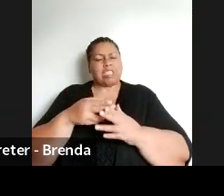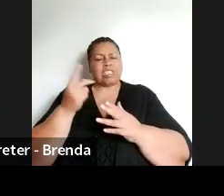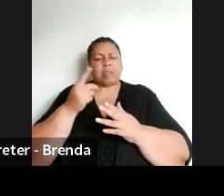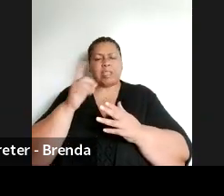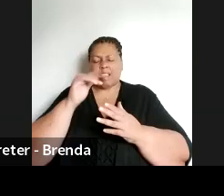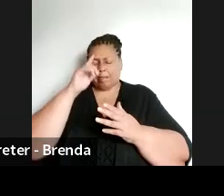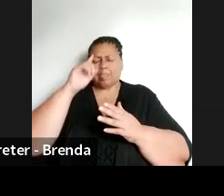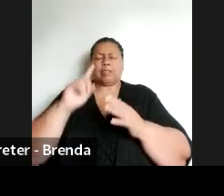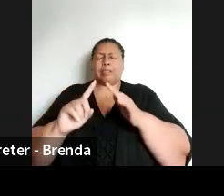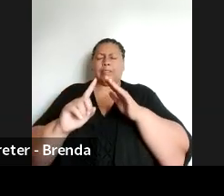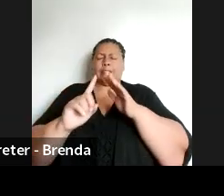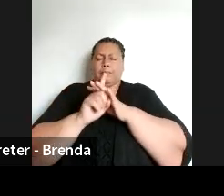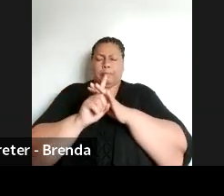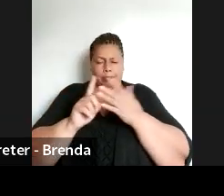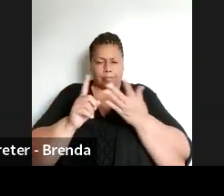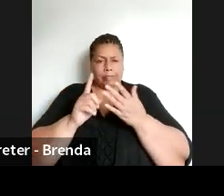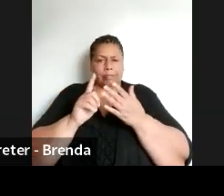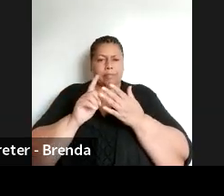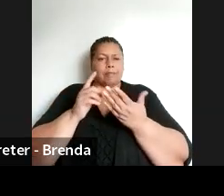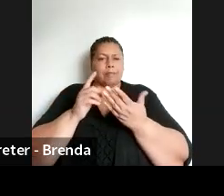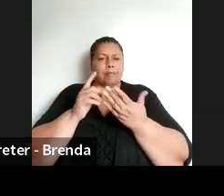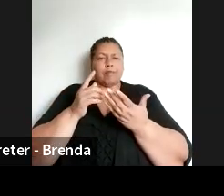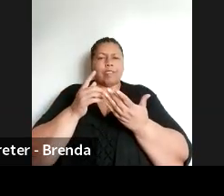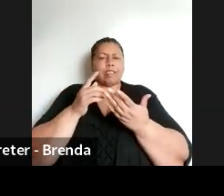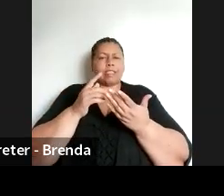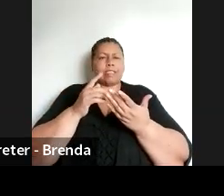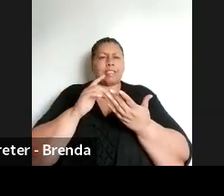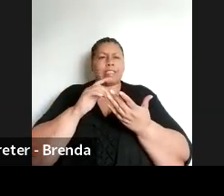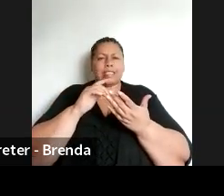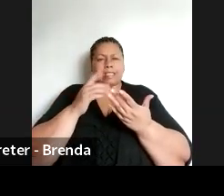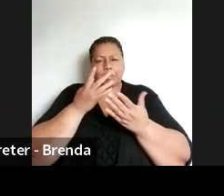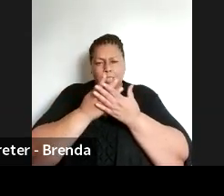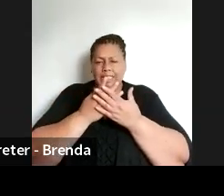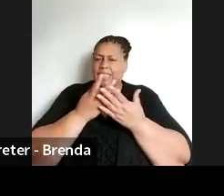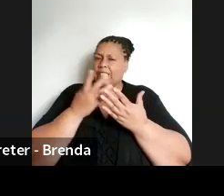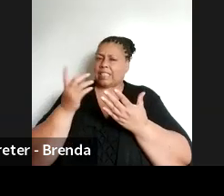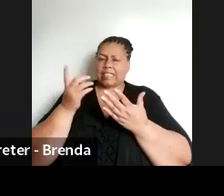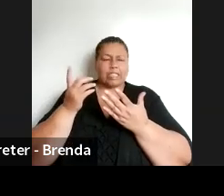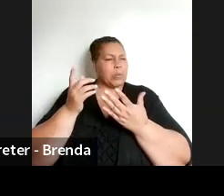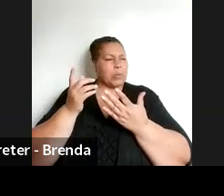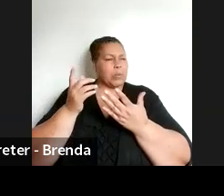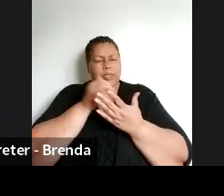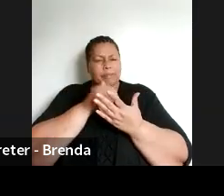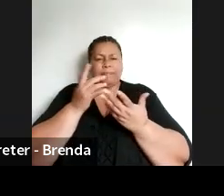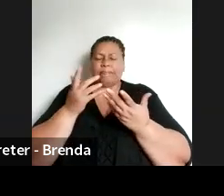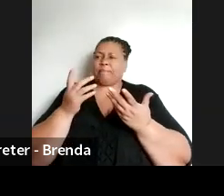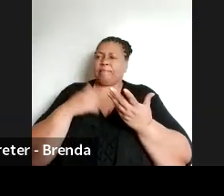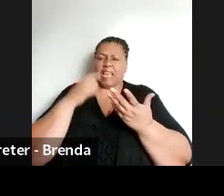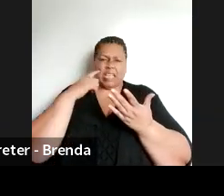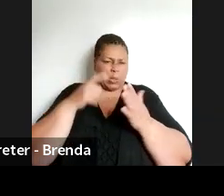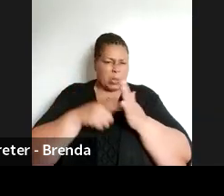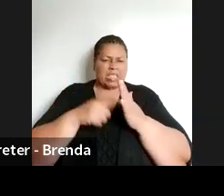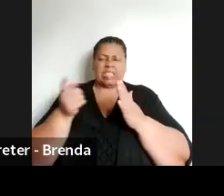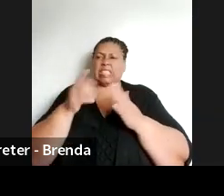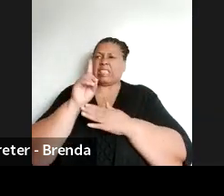to mind about the prison system is definitely some places. I think, and I noticed this in the disability